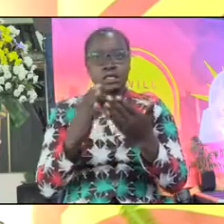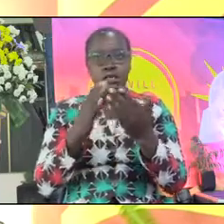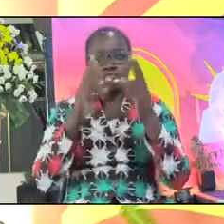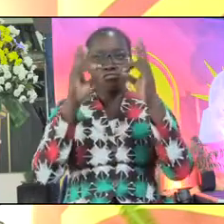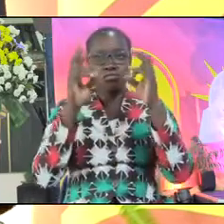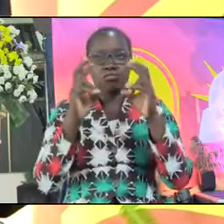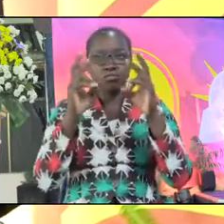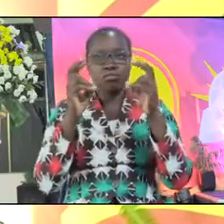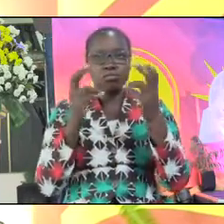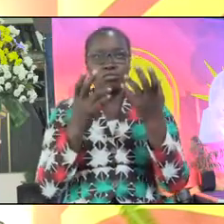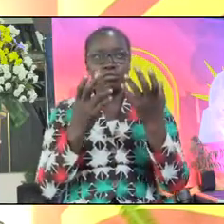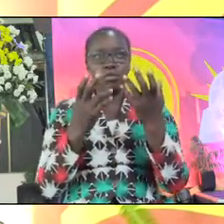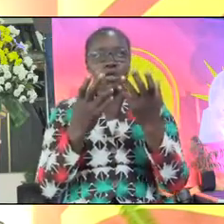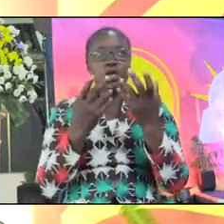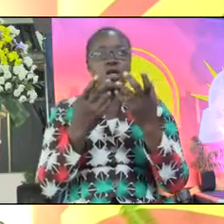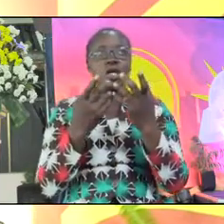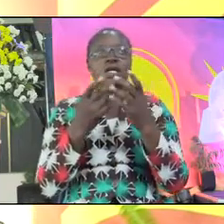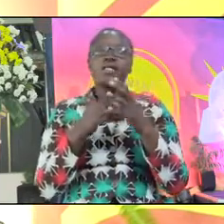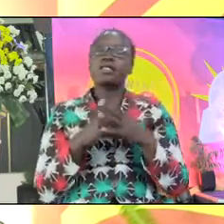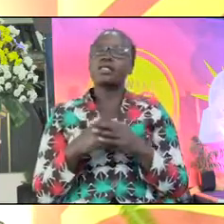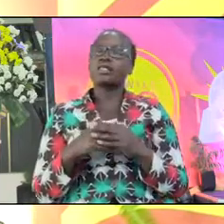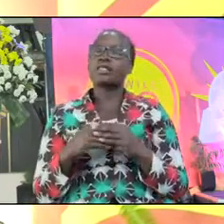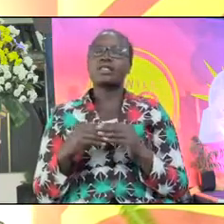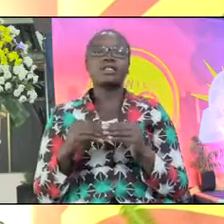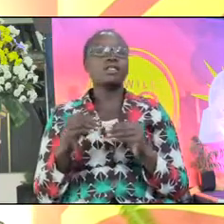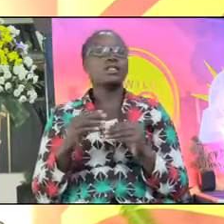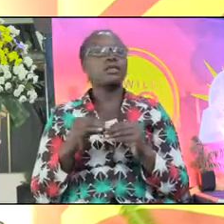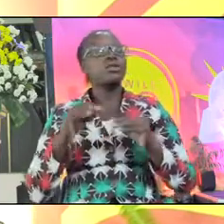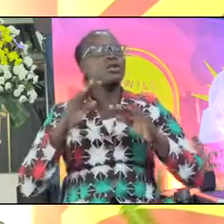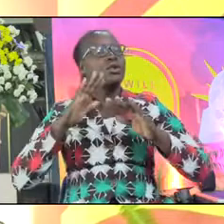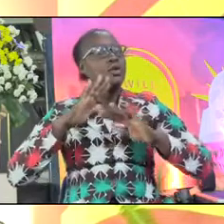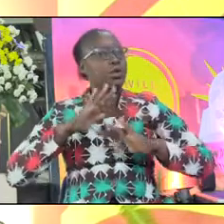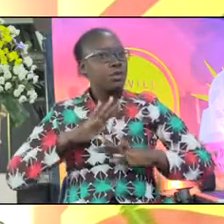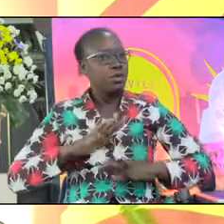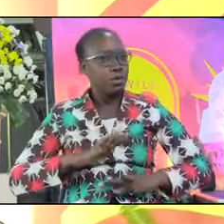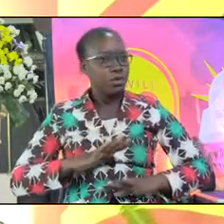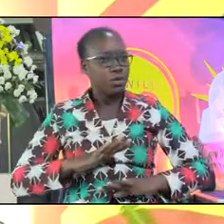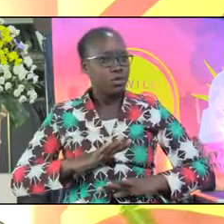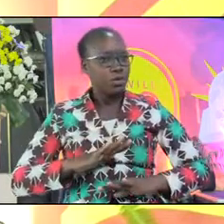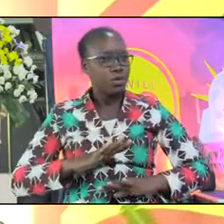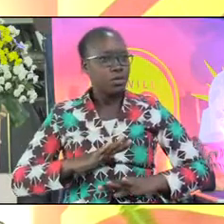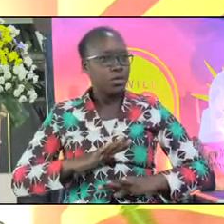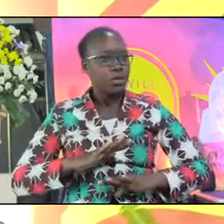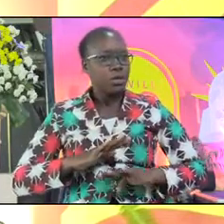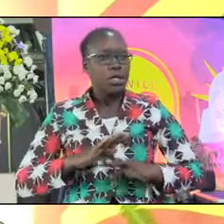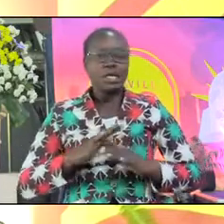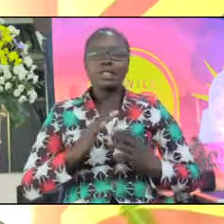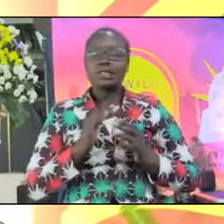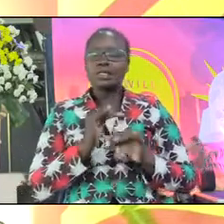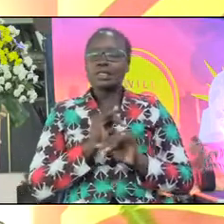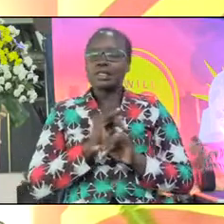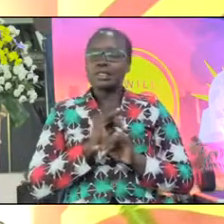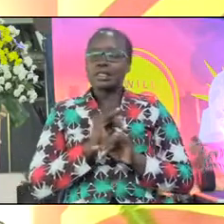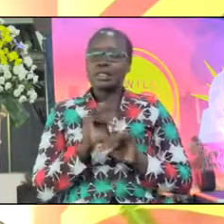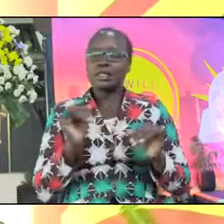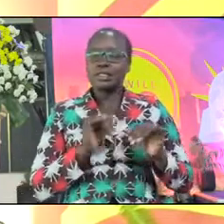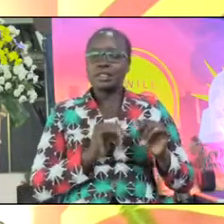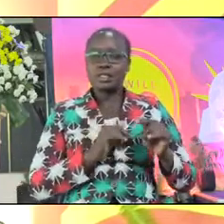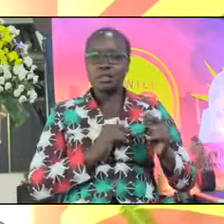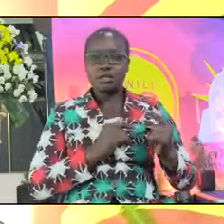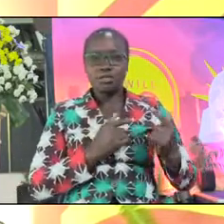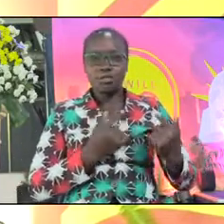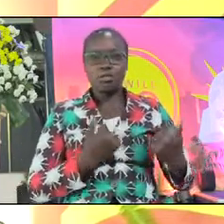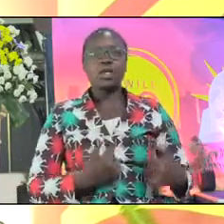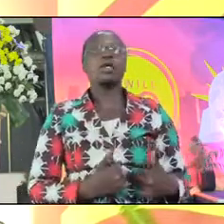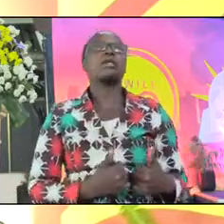meditation calms me down and prepares my heart and the heart of the